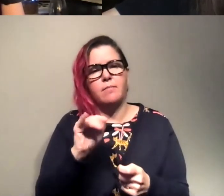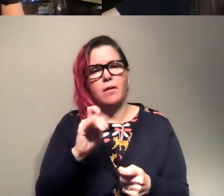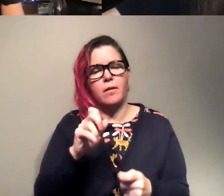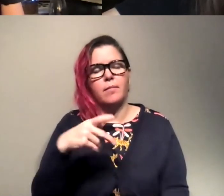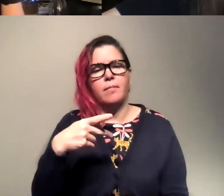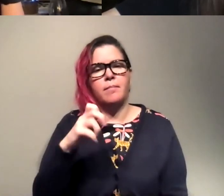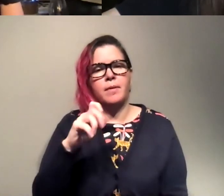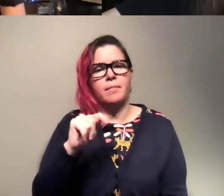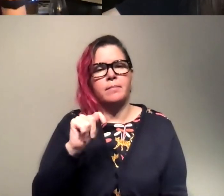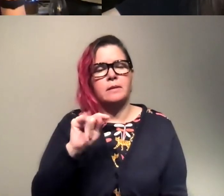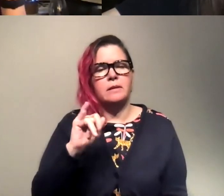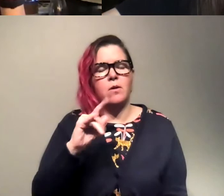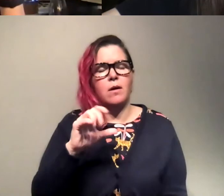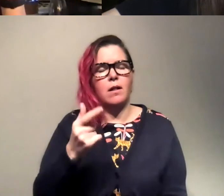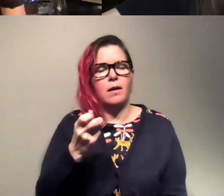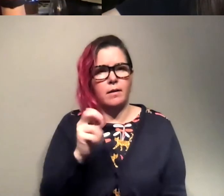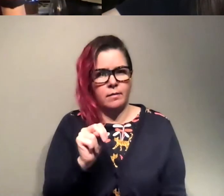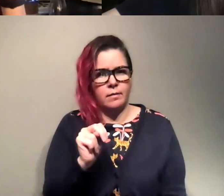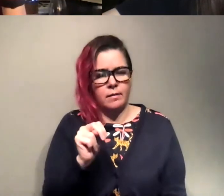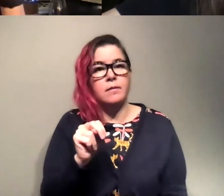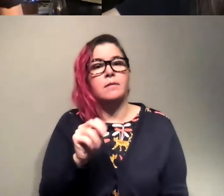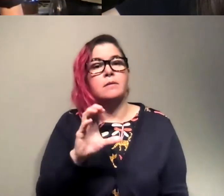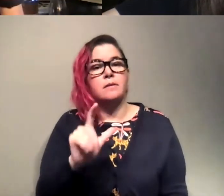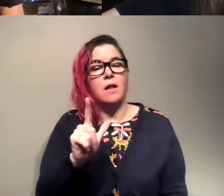peptidoglycan, which makes their cell walls